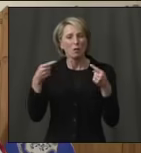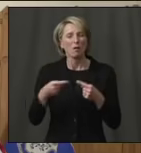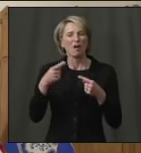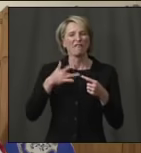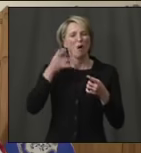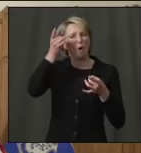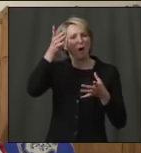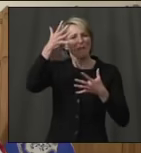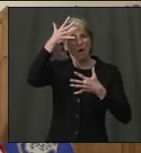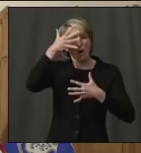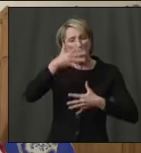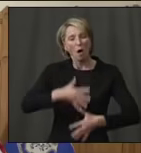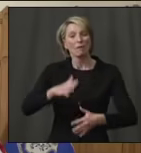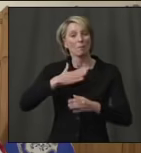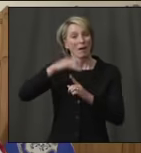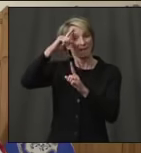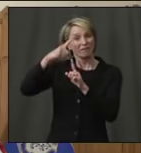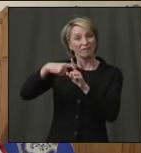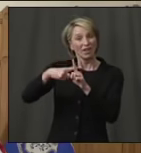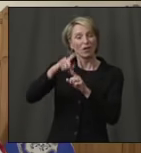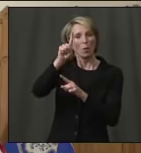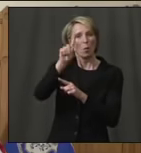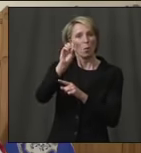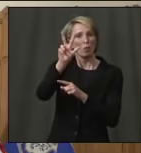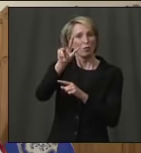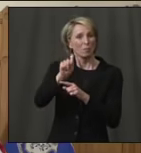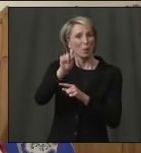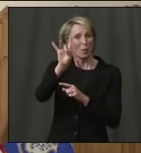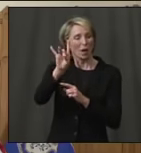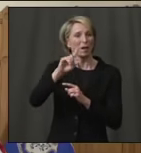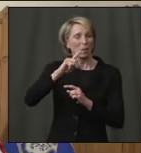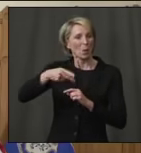a 6-hour visit to St. Francis.